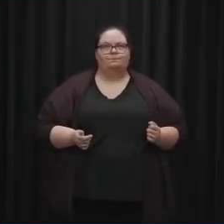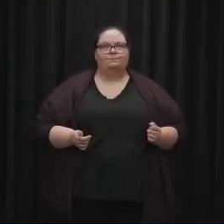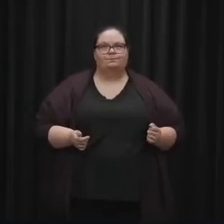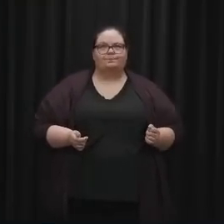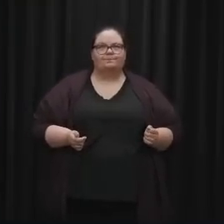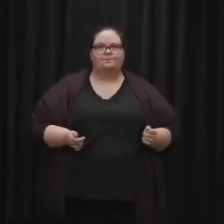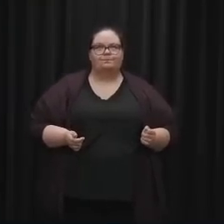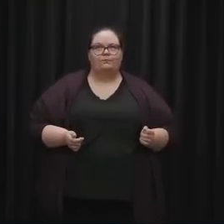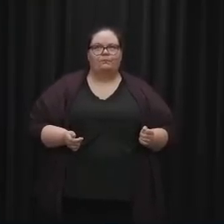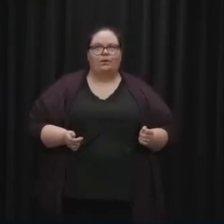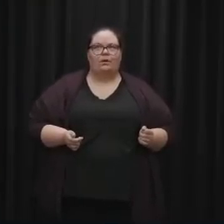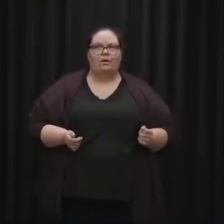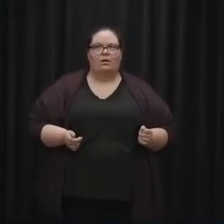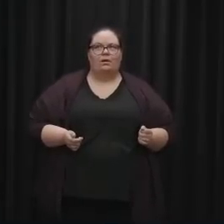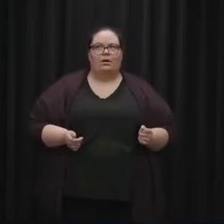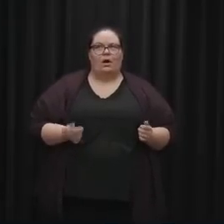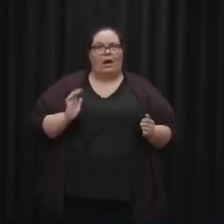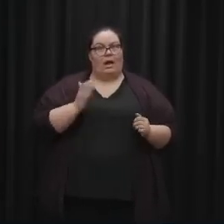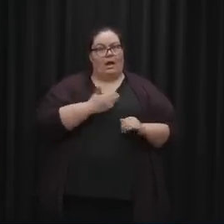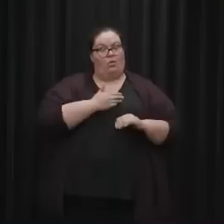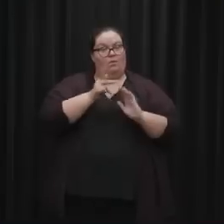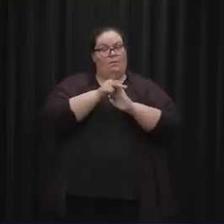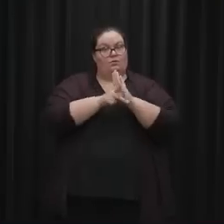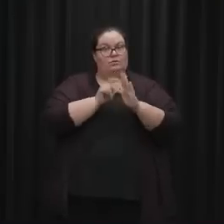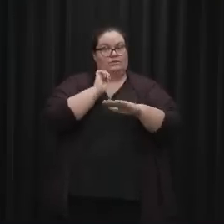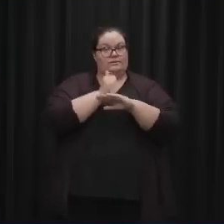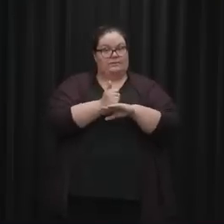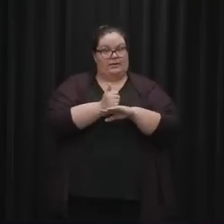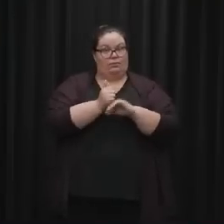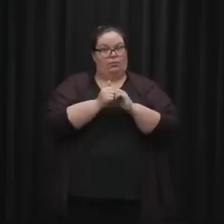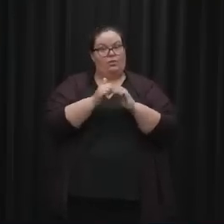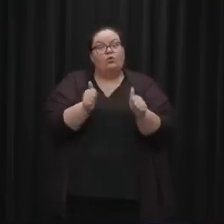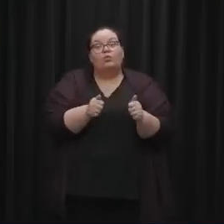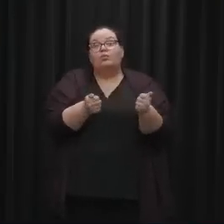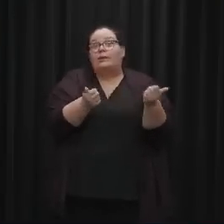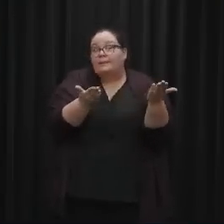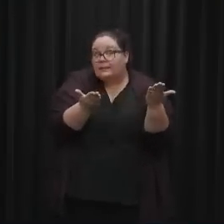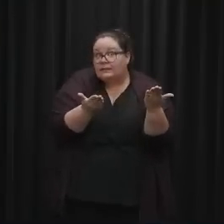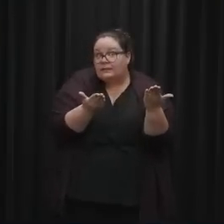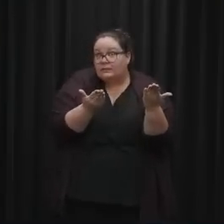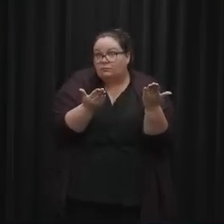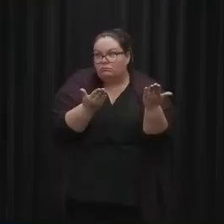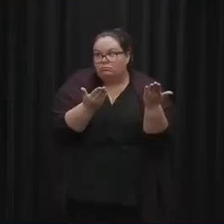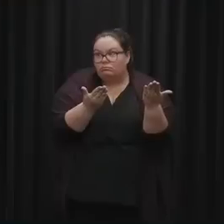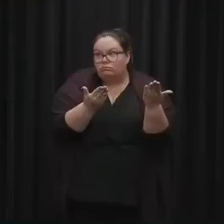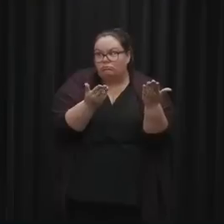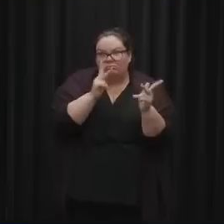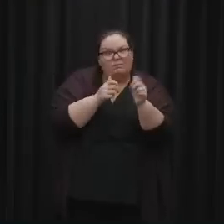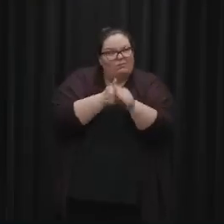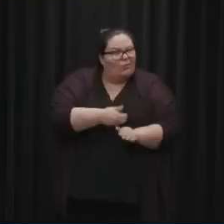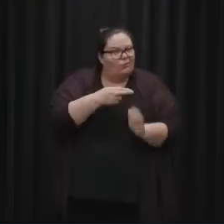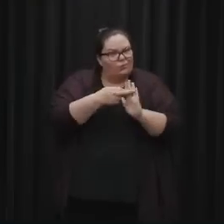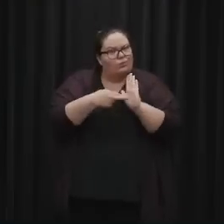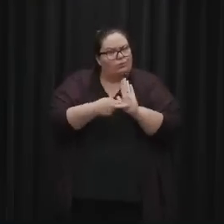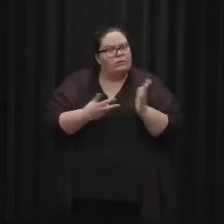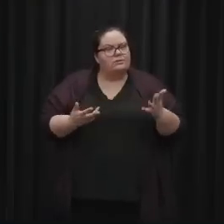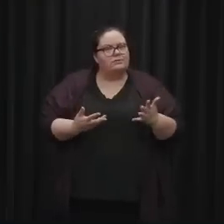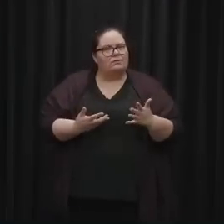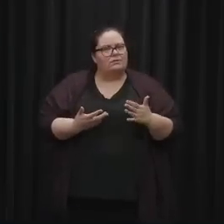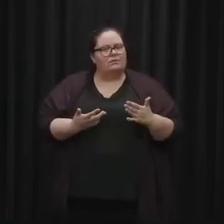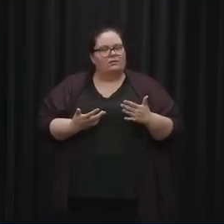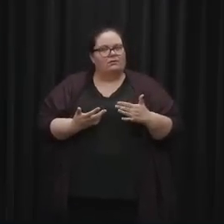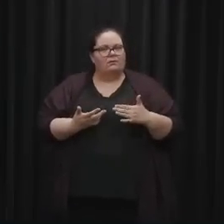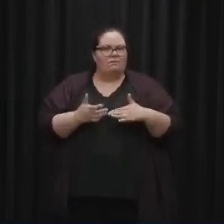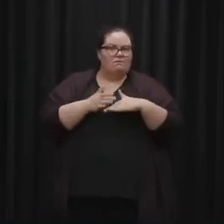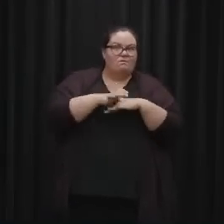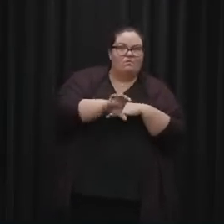say, with the policy that's been put in place about recommending masks where it's used. So we've had good adherence to the